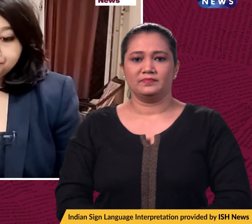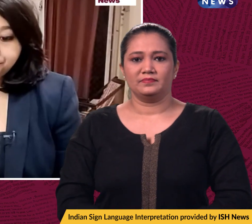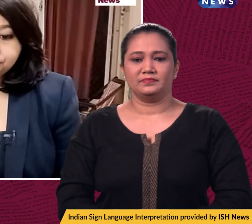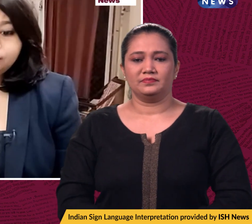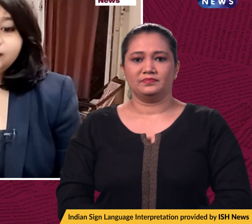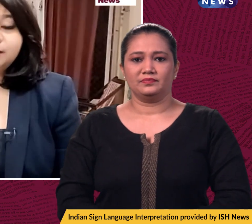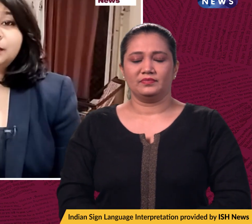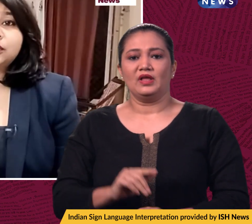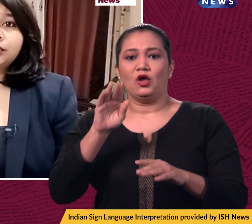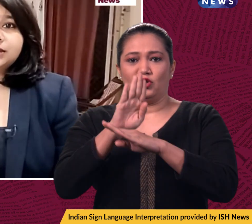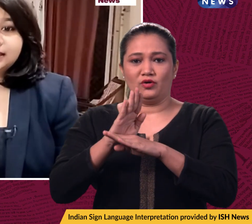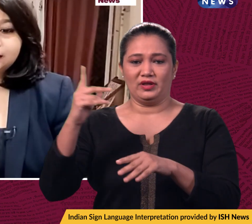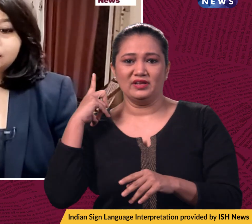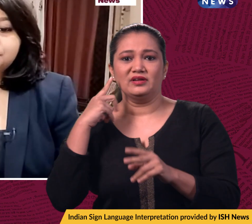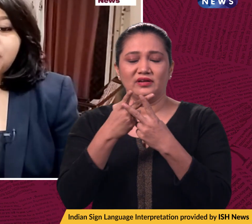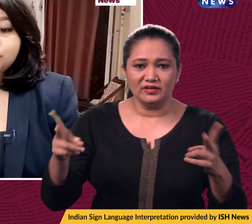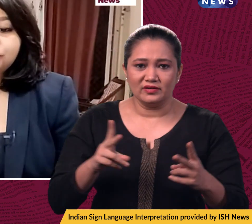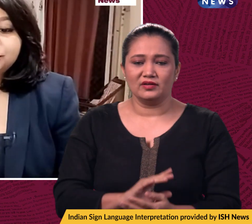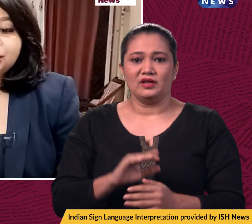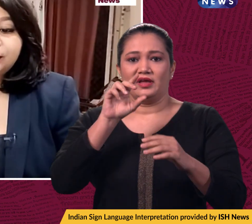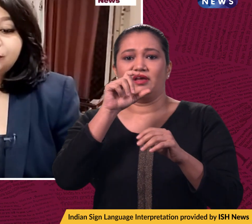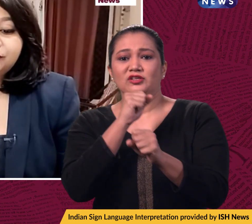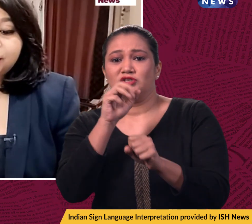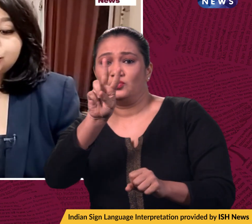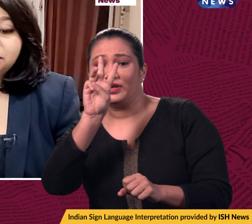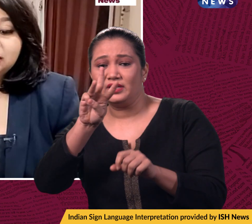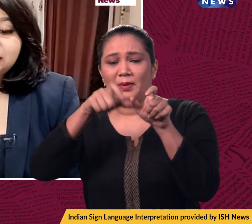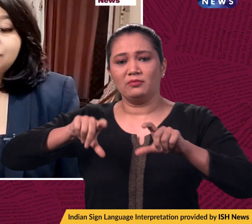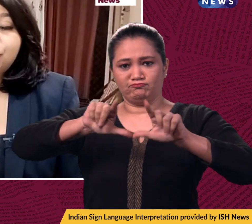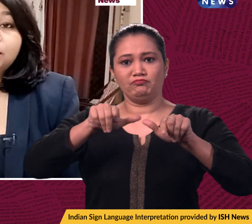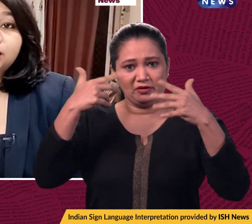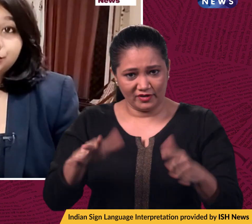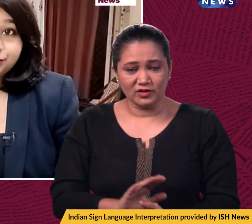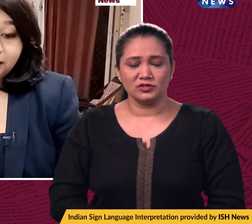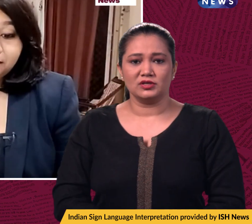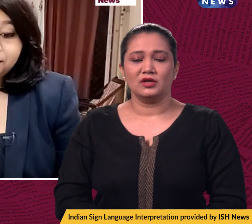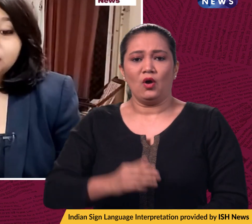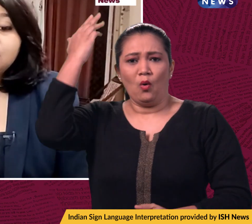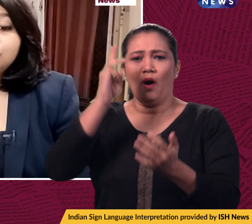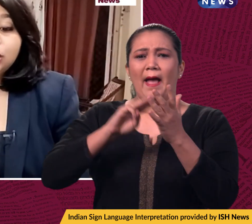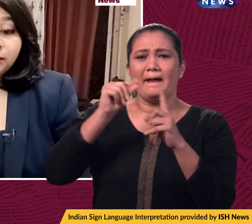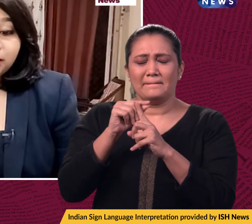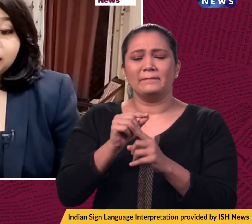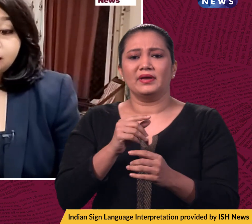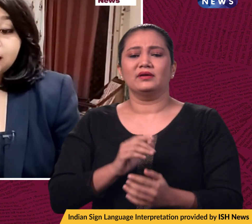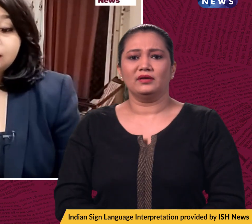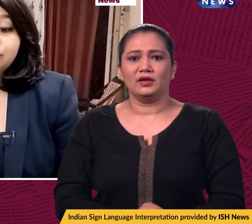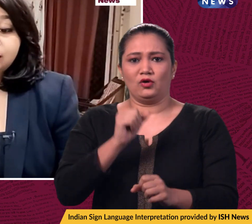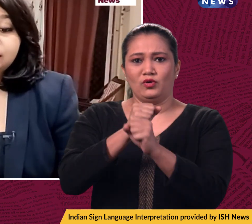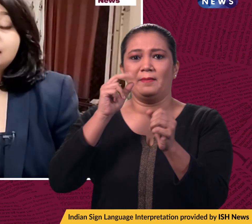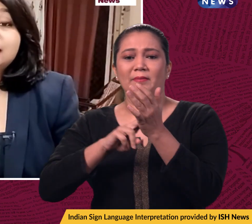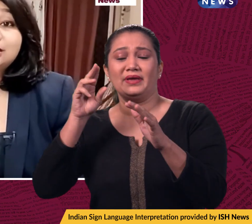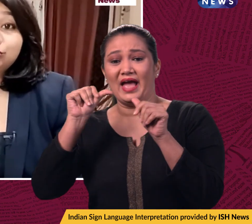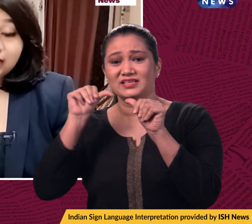quote. Meanwhile, Congress leaders, part of the G23 faction, are meeting at former Rajya Sabha MP Ghulam Nabi